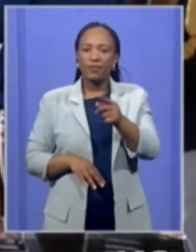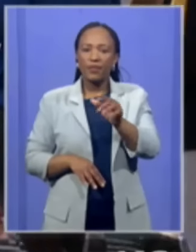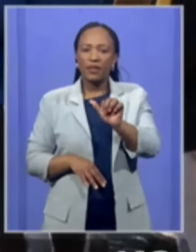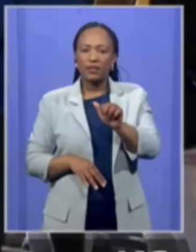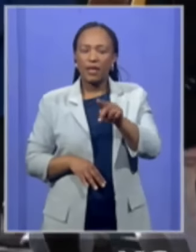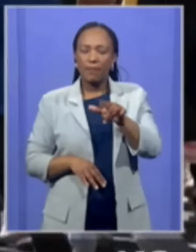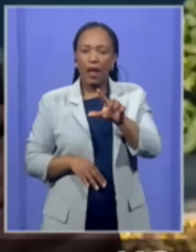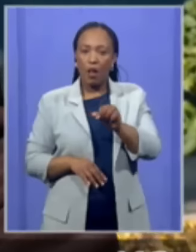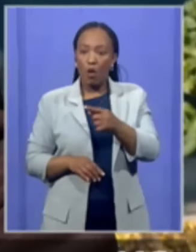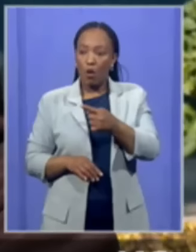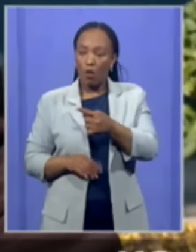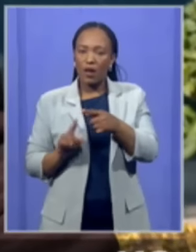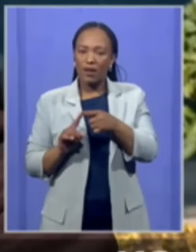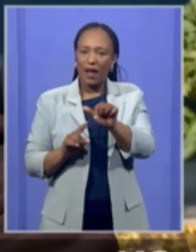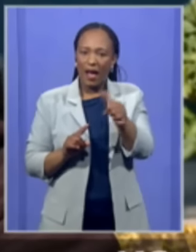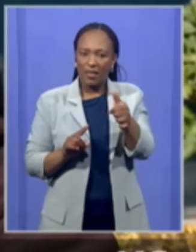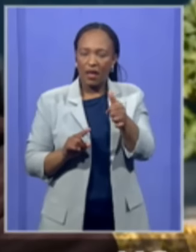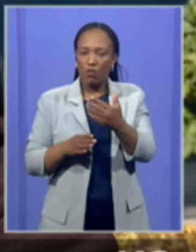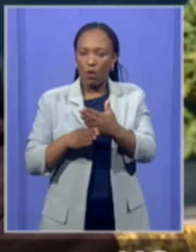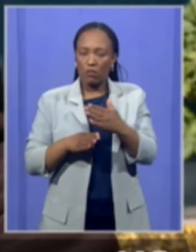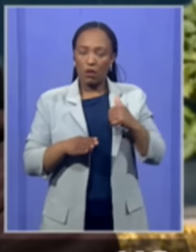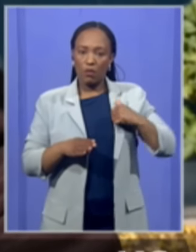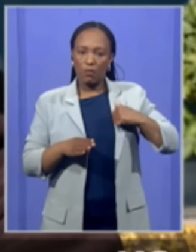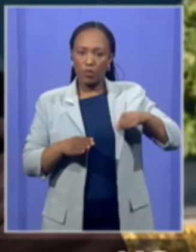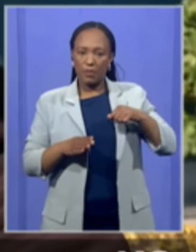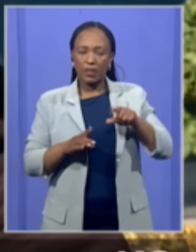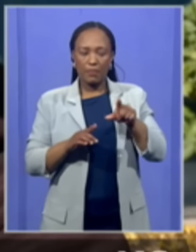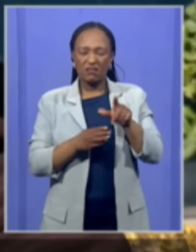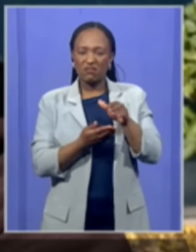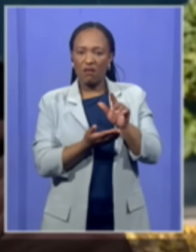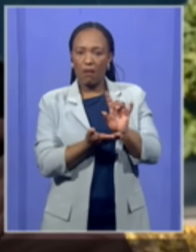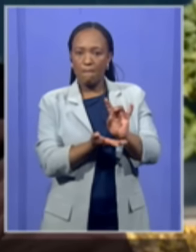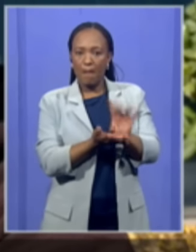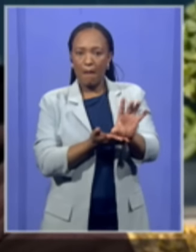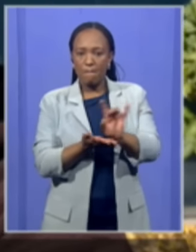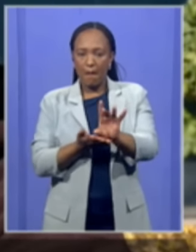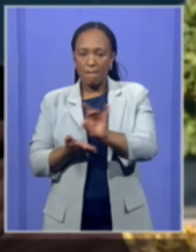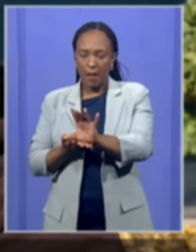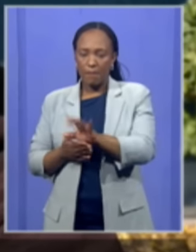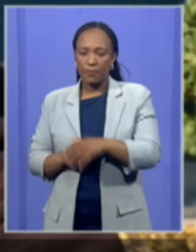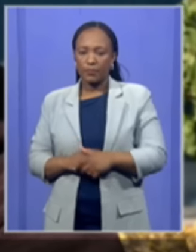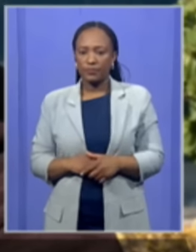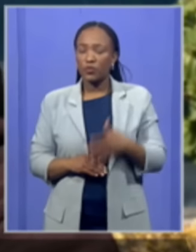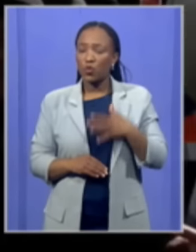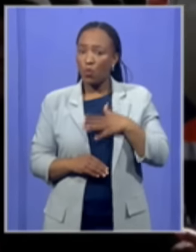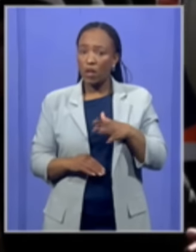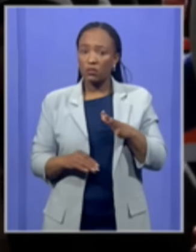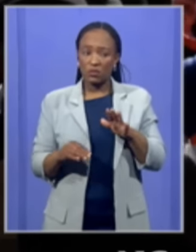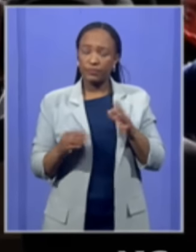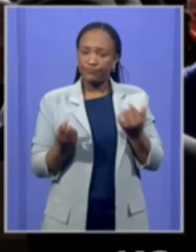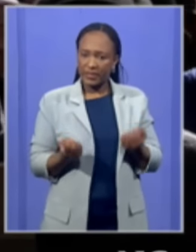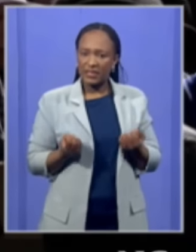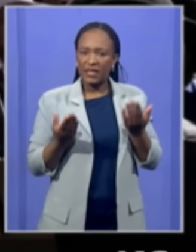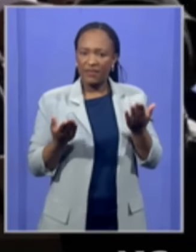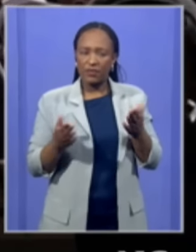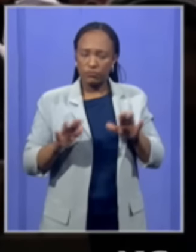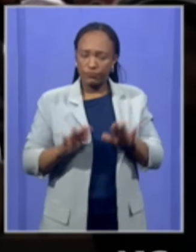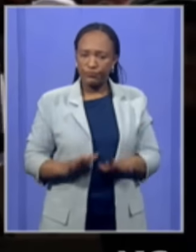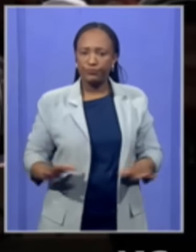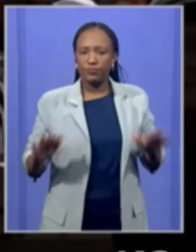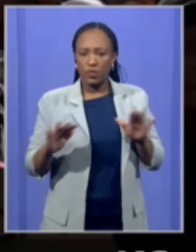ba belesediwe. All we want is affordable services. We want jobs in our community and we want to be treated with dignity. Bao ba neng ba tsenetse mo